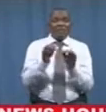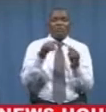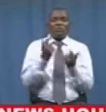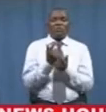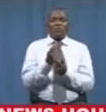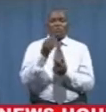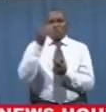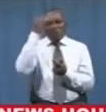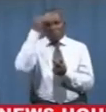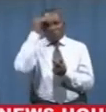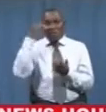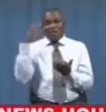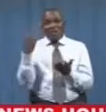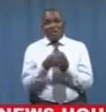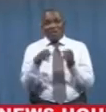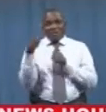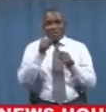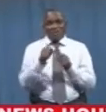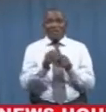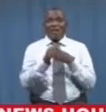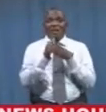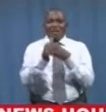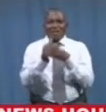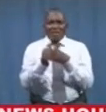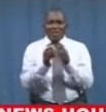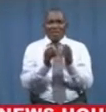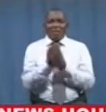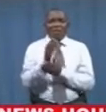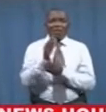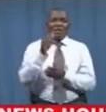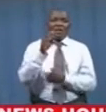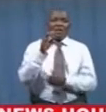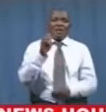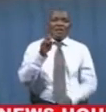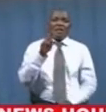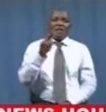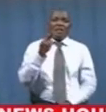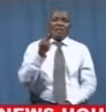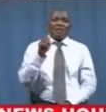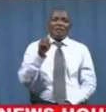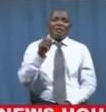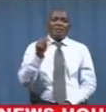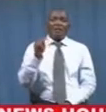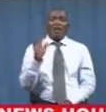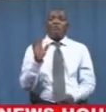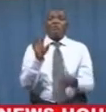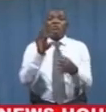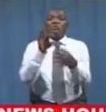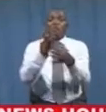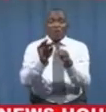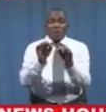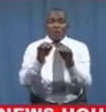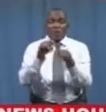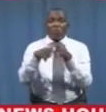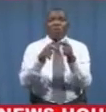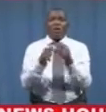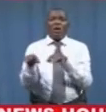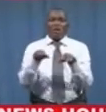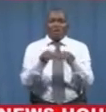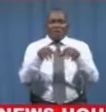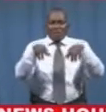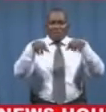as the Economic Fighters League, led by Mr. Ernesto Yeboah, joined in this global action